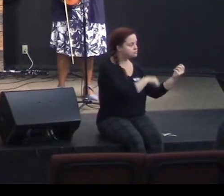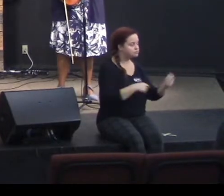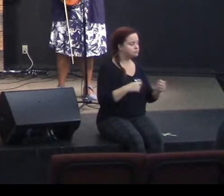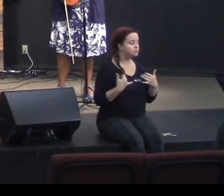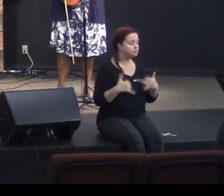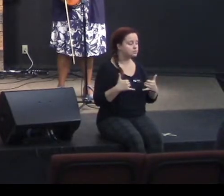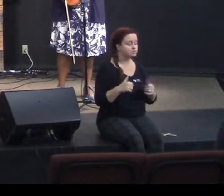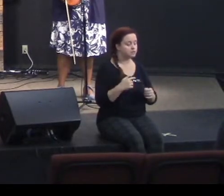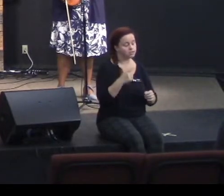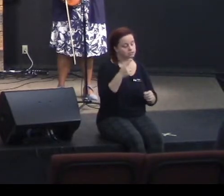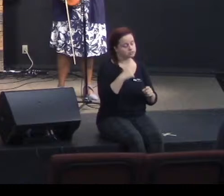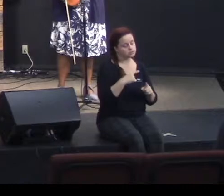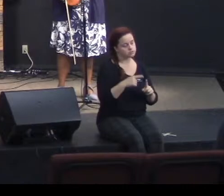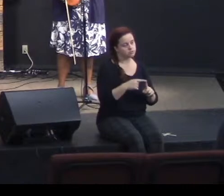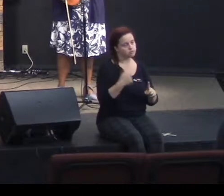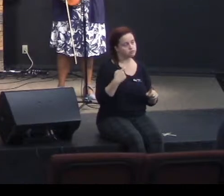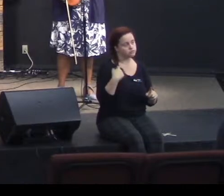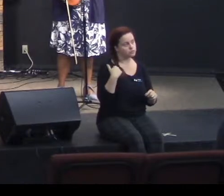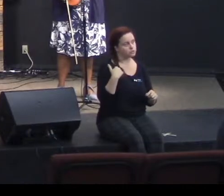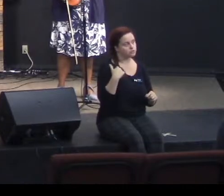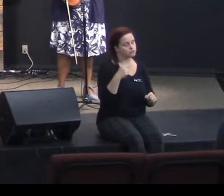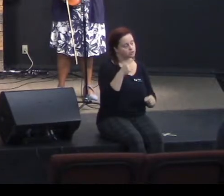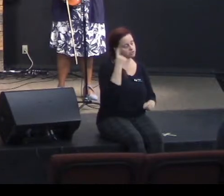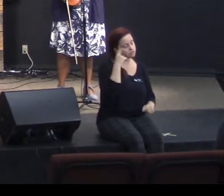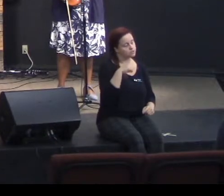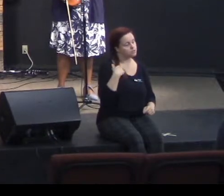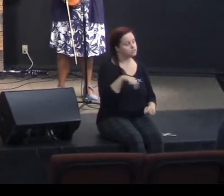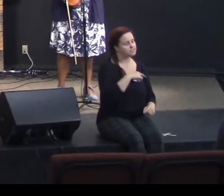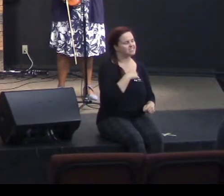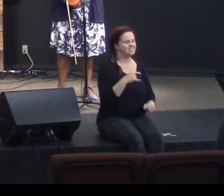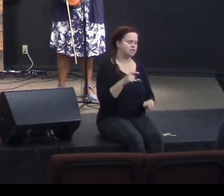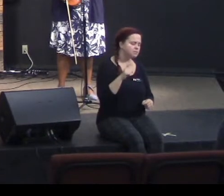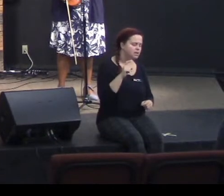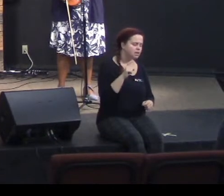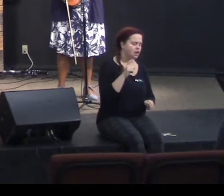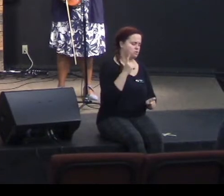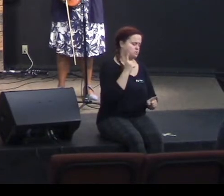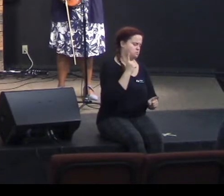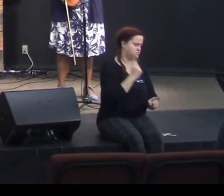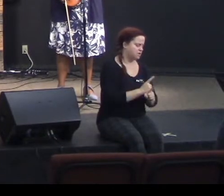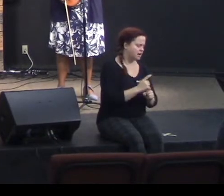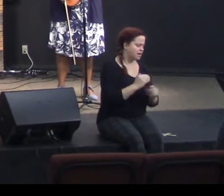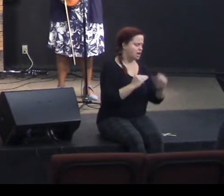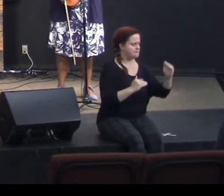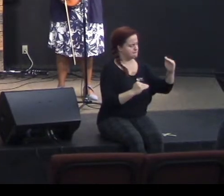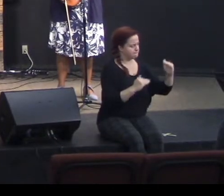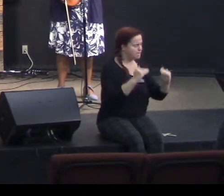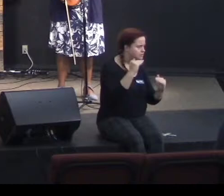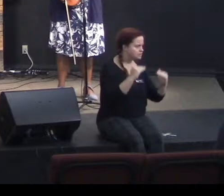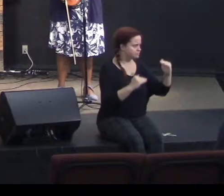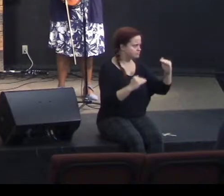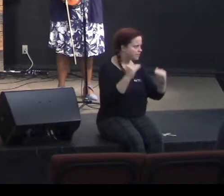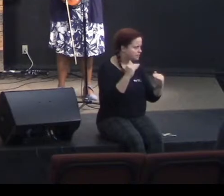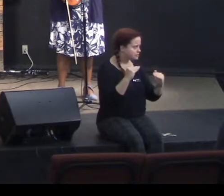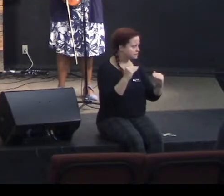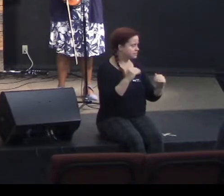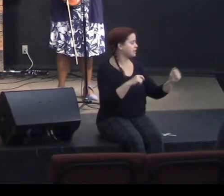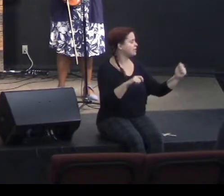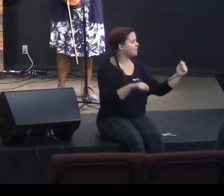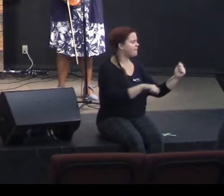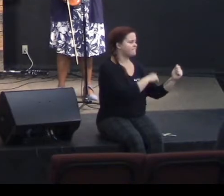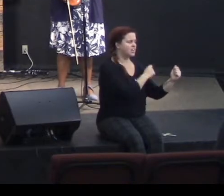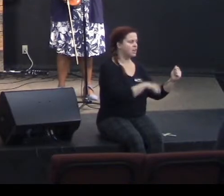a right amount of balance. The violin is such a masterful instrument because not only does it take a